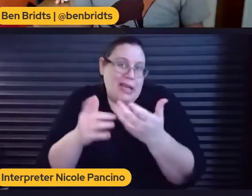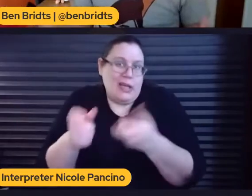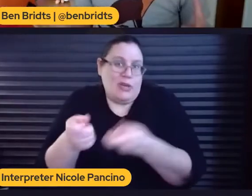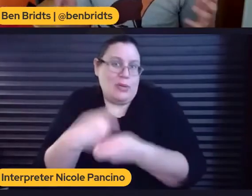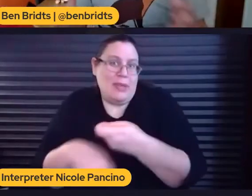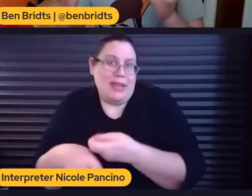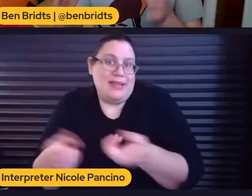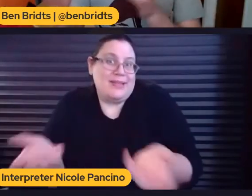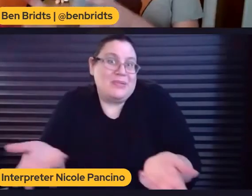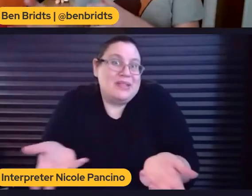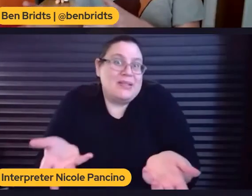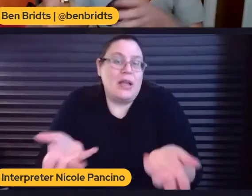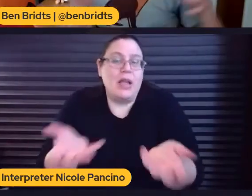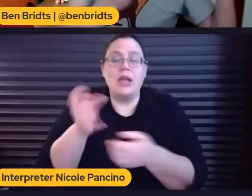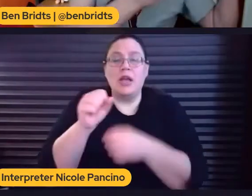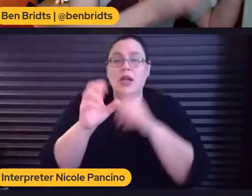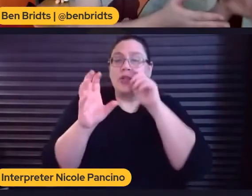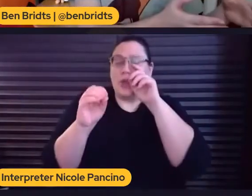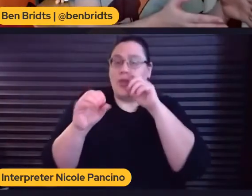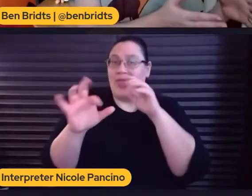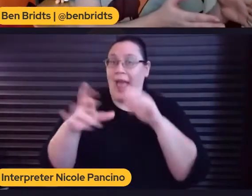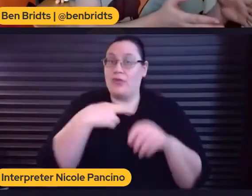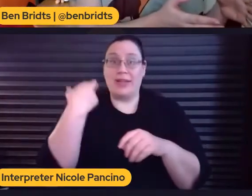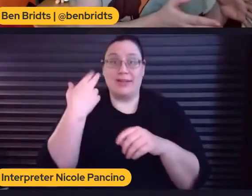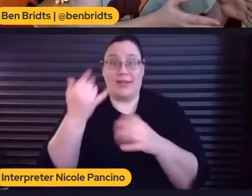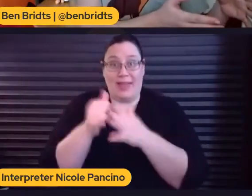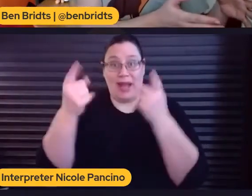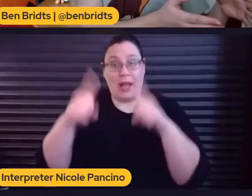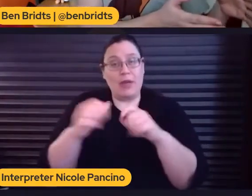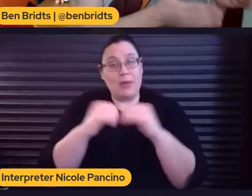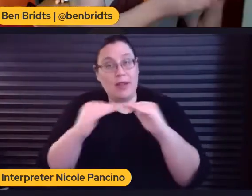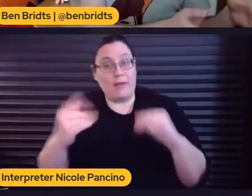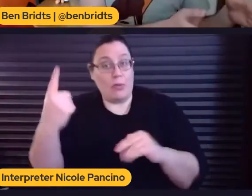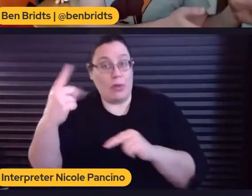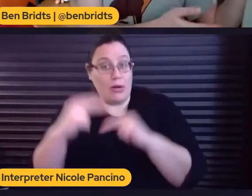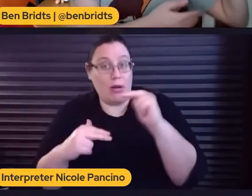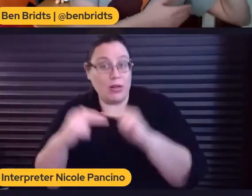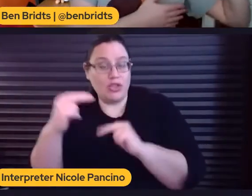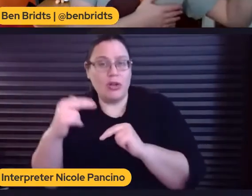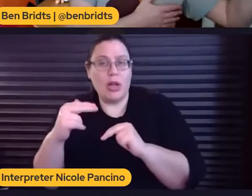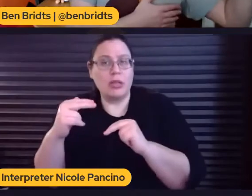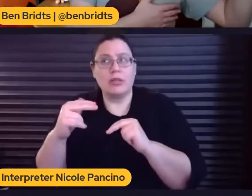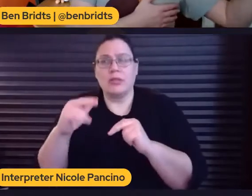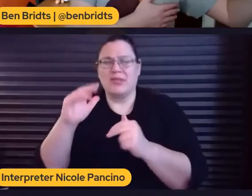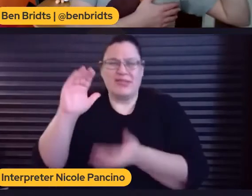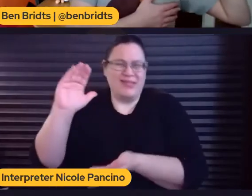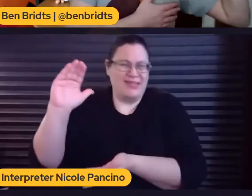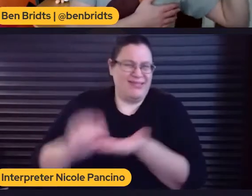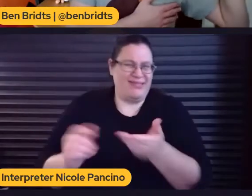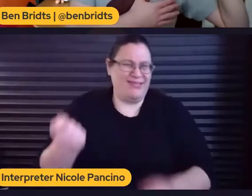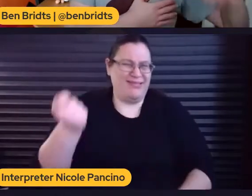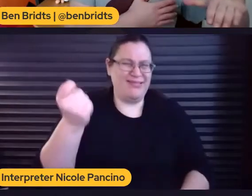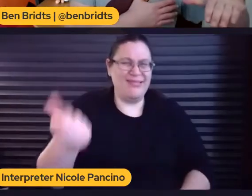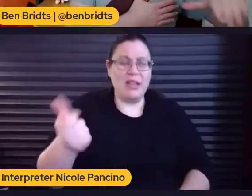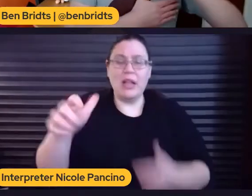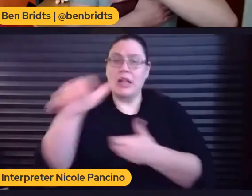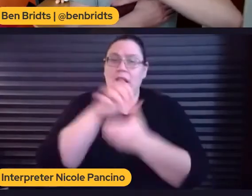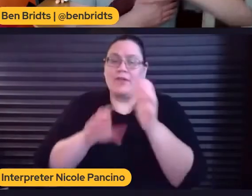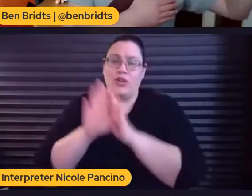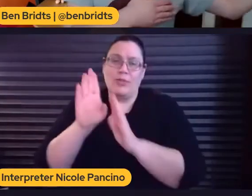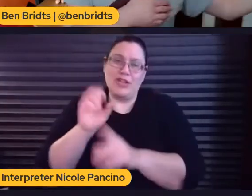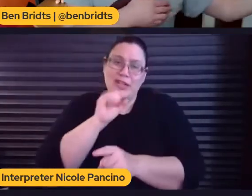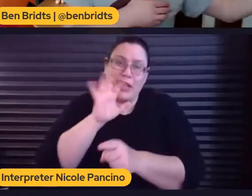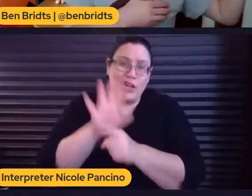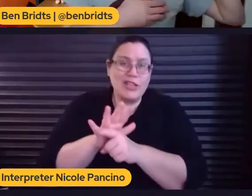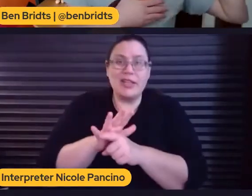the risk of that happening with level 1 constructs is very low, because CloudFormation guarantees if the template works right now, it's